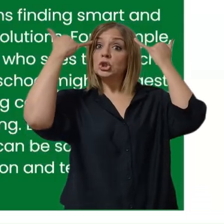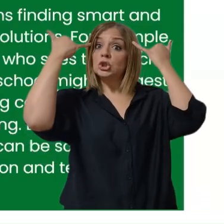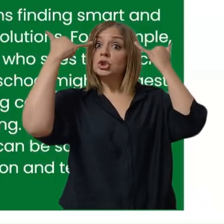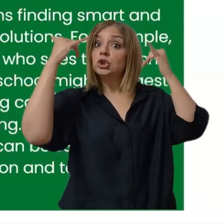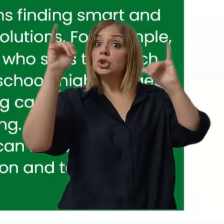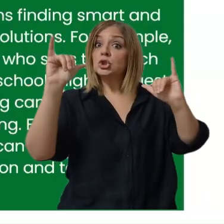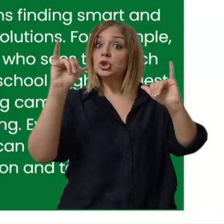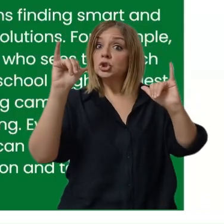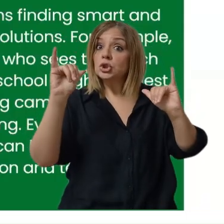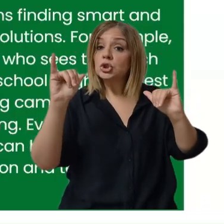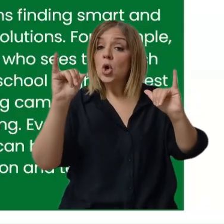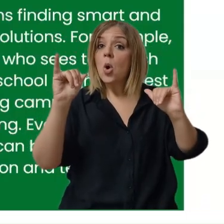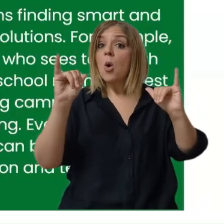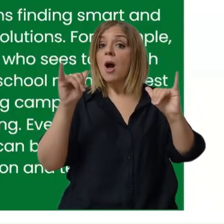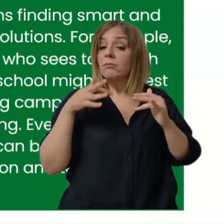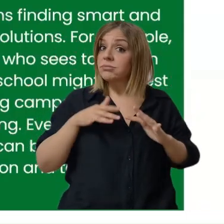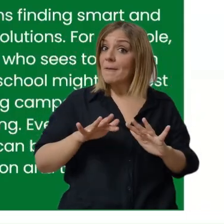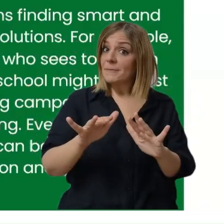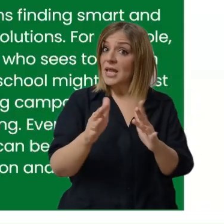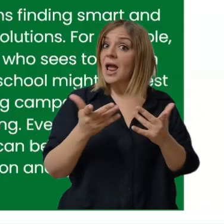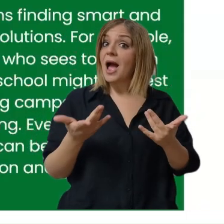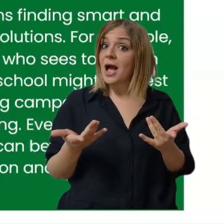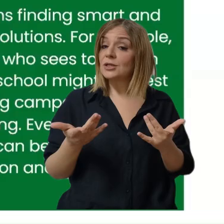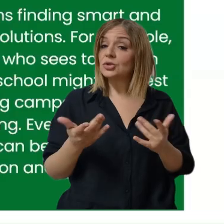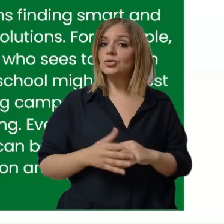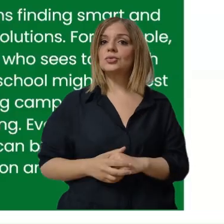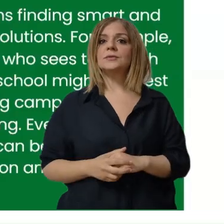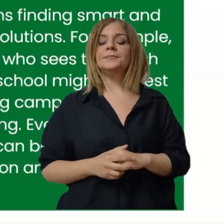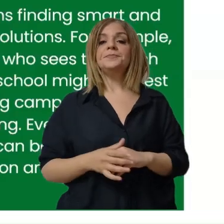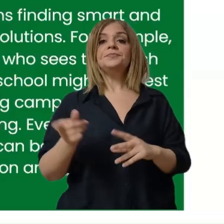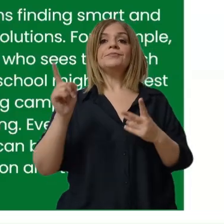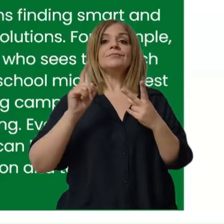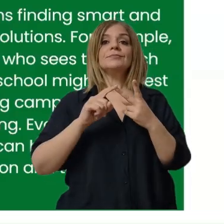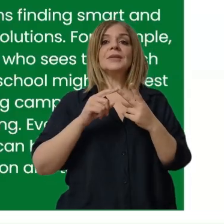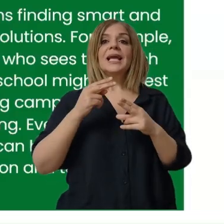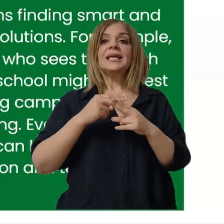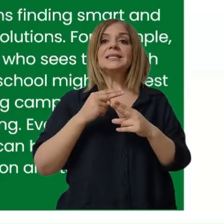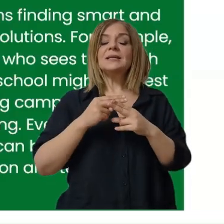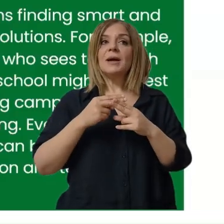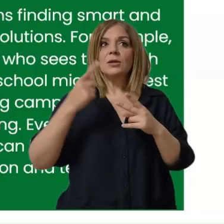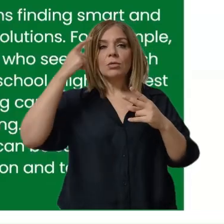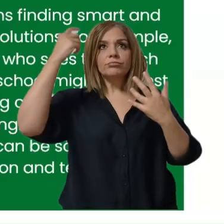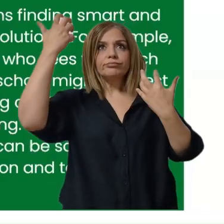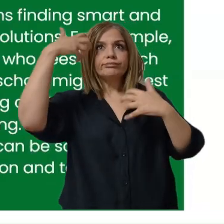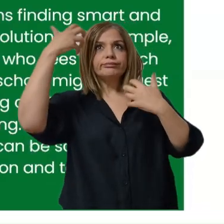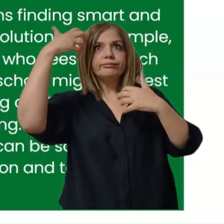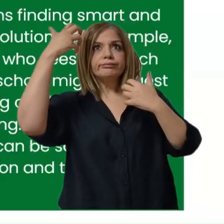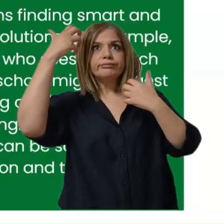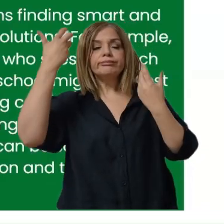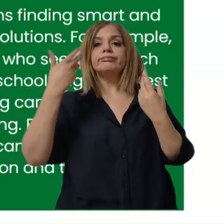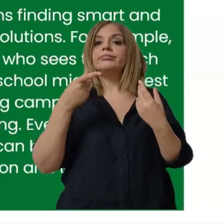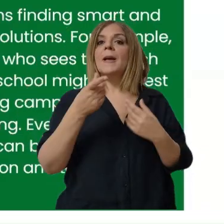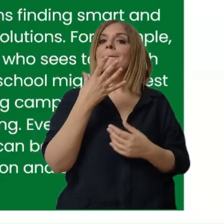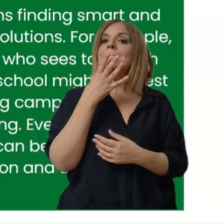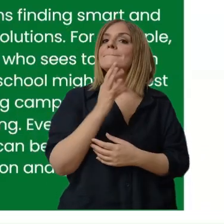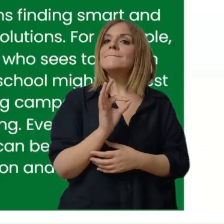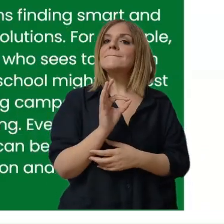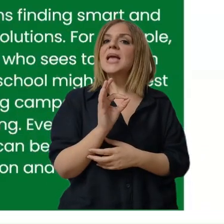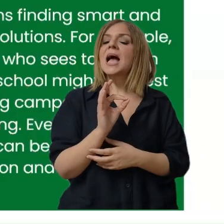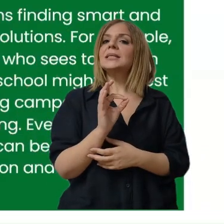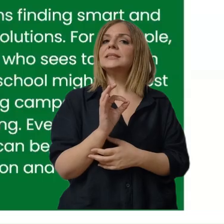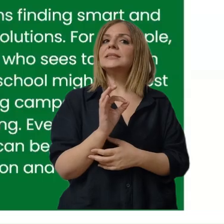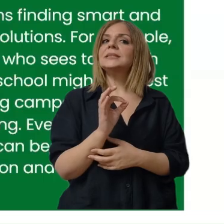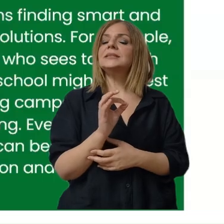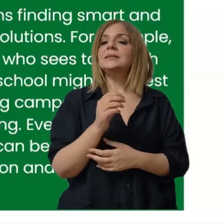live in the same planet with us. The other one is system thinking, and this